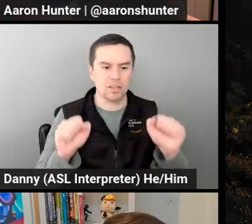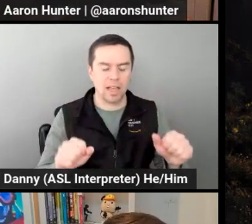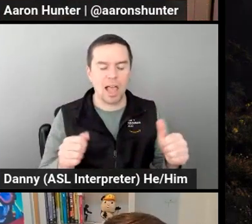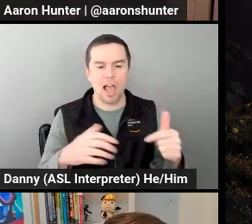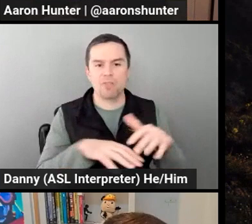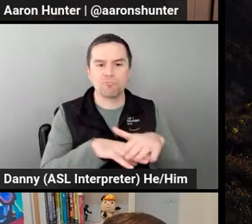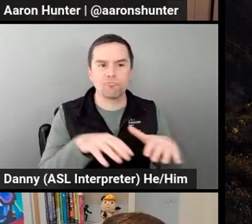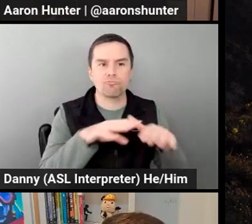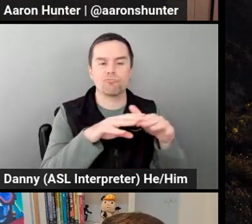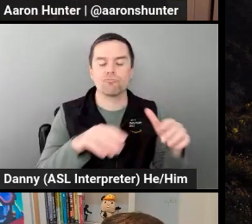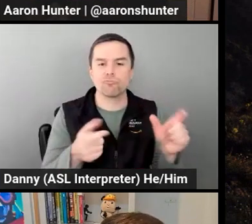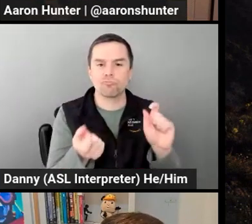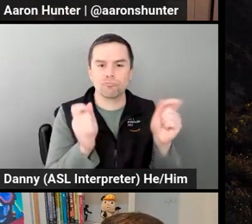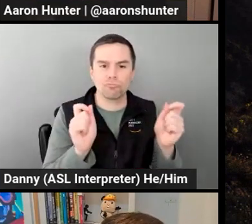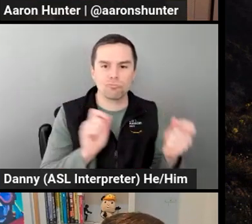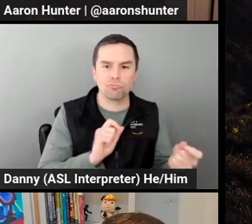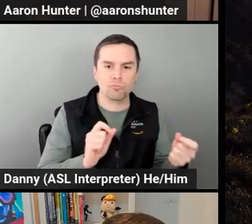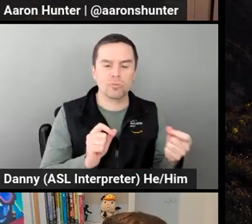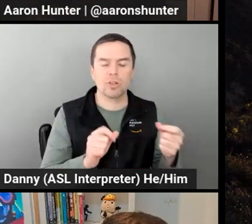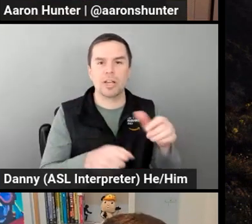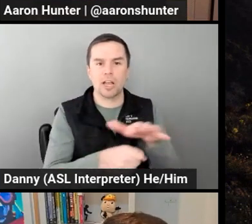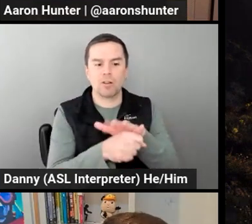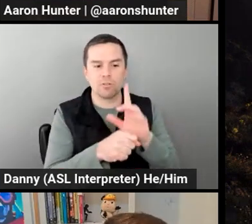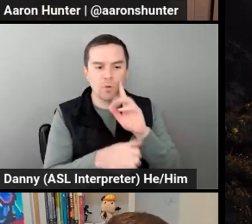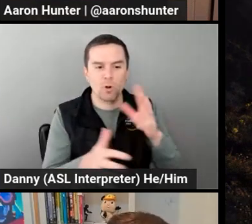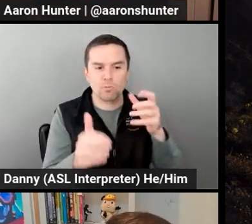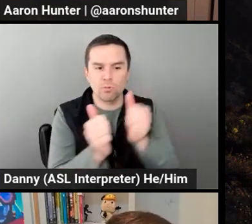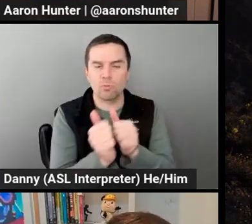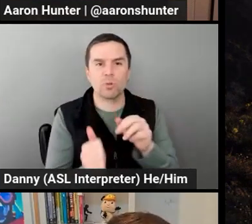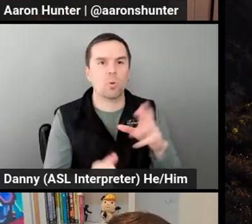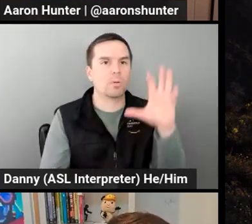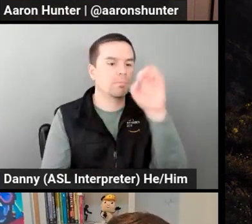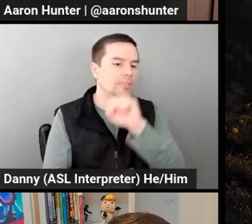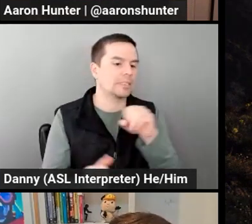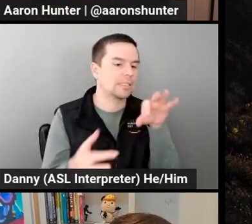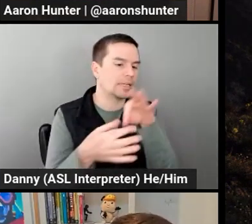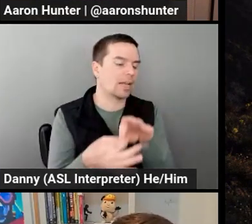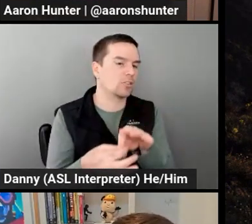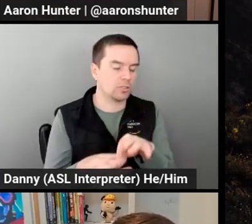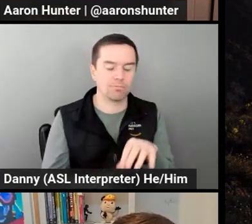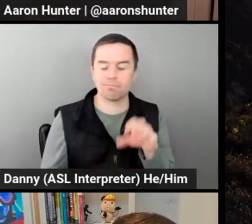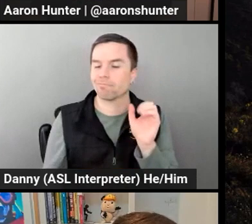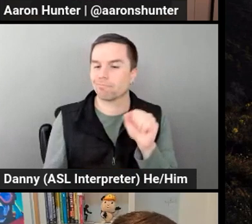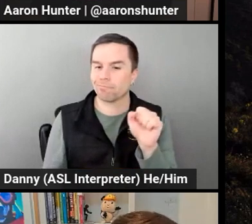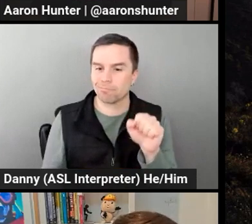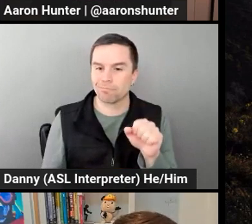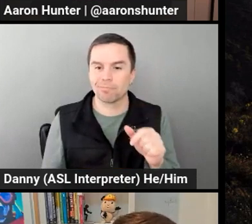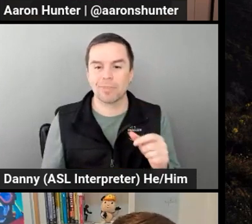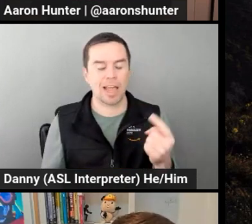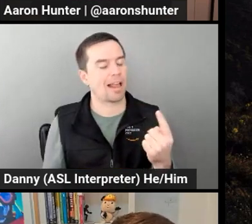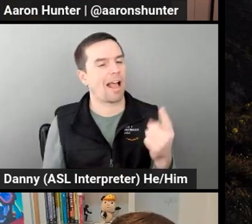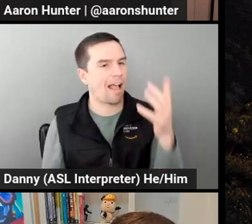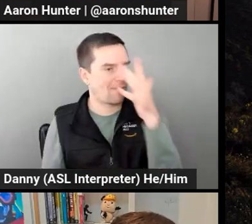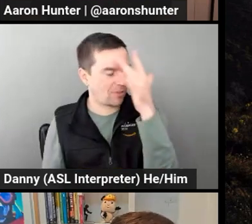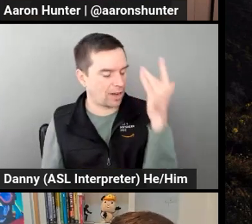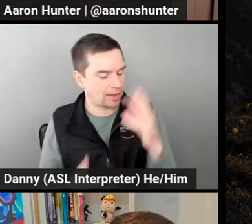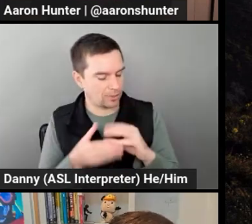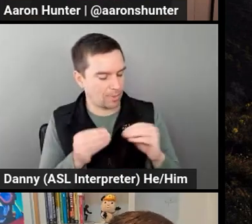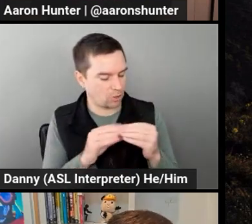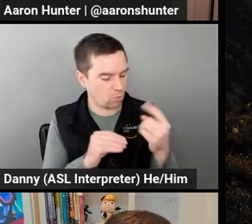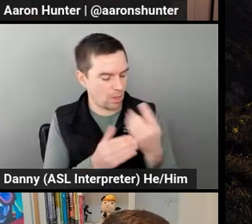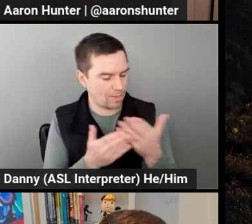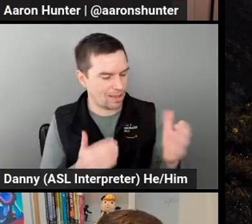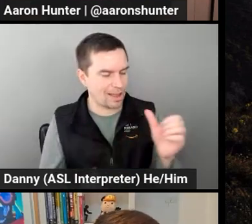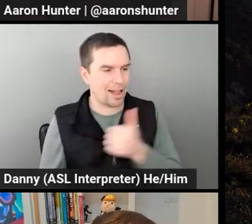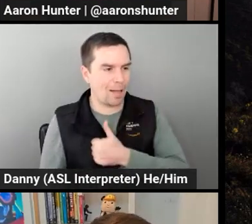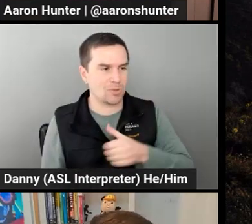identify areas for improvement or a missing connection. Yeah. And I neglected one feature. I'm sorry, Steve.